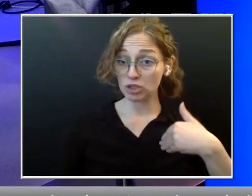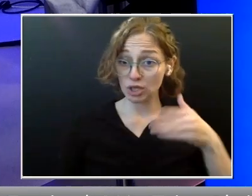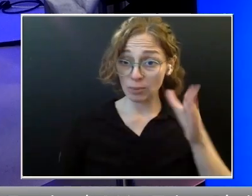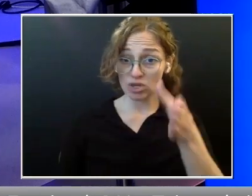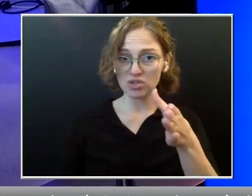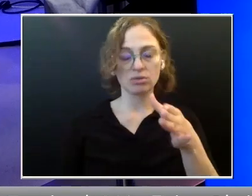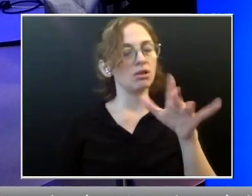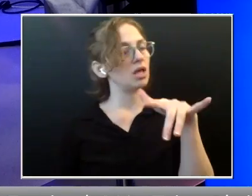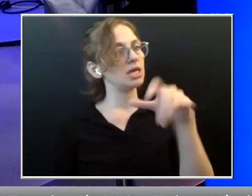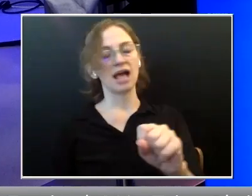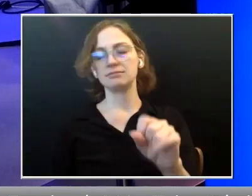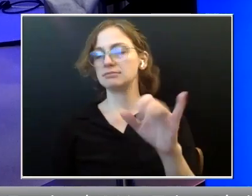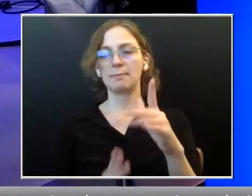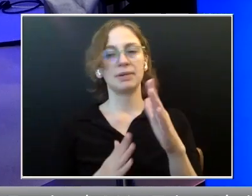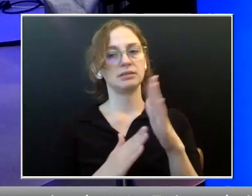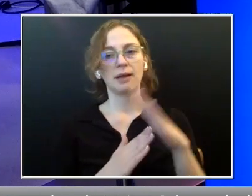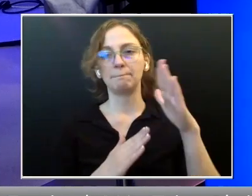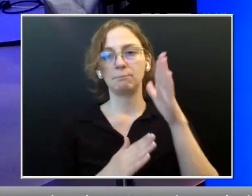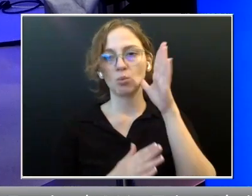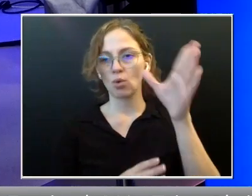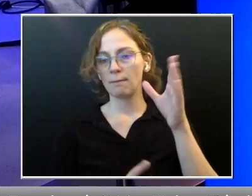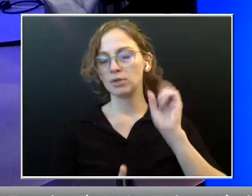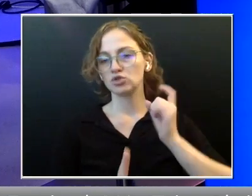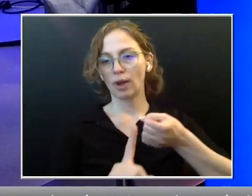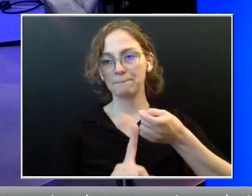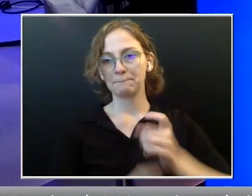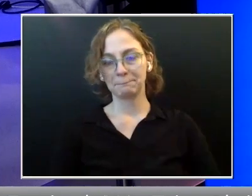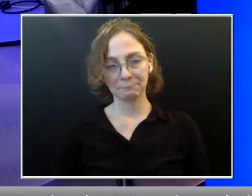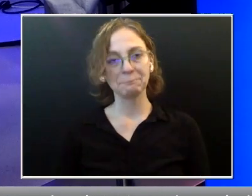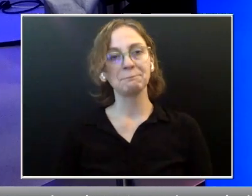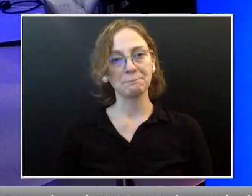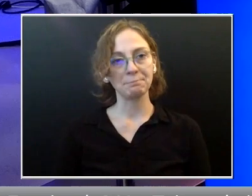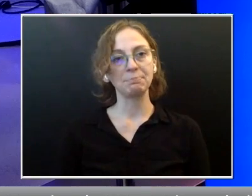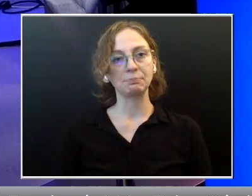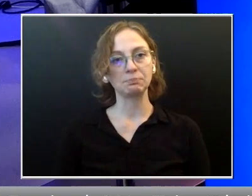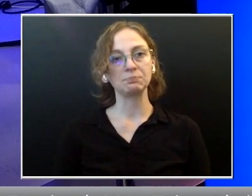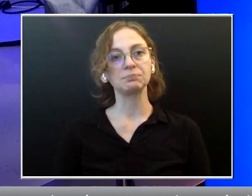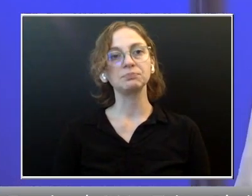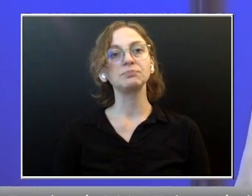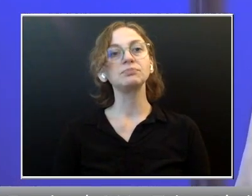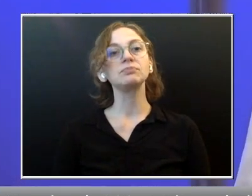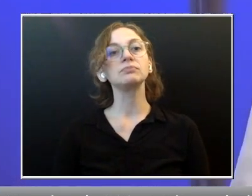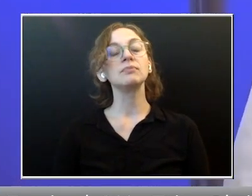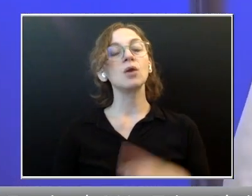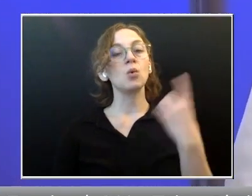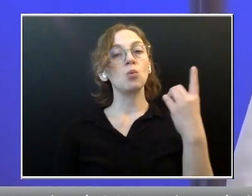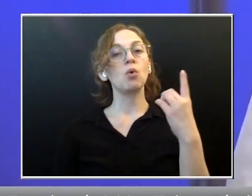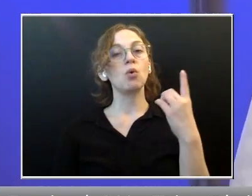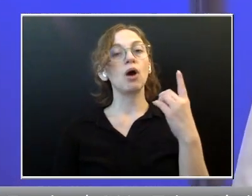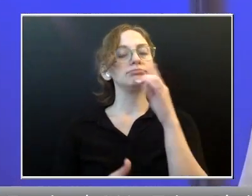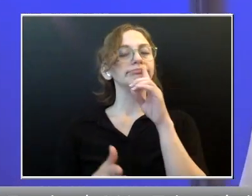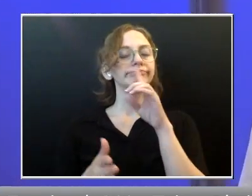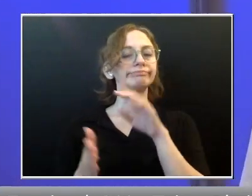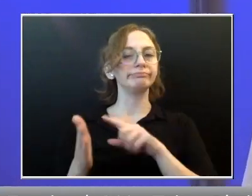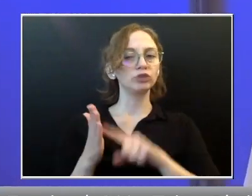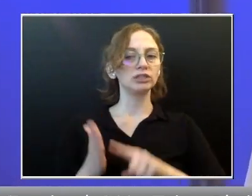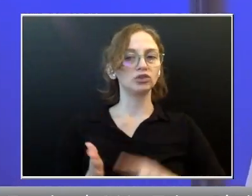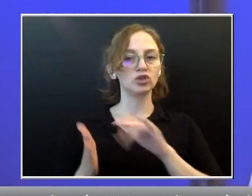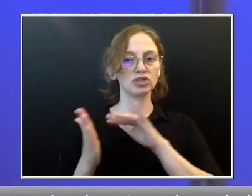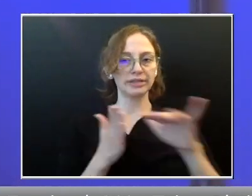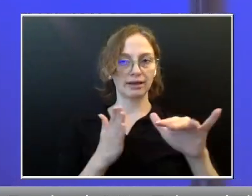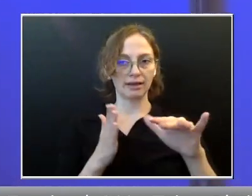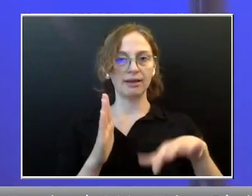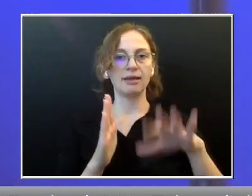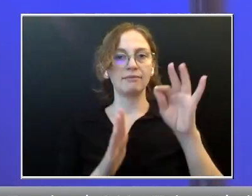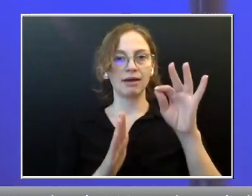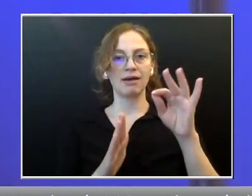Yes. Yes. That's powerful. We actually found in a research study where we covered the gym